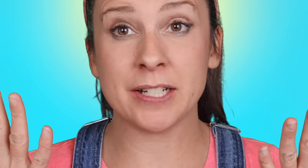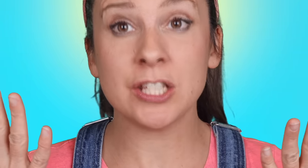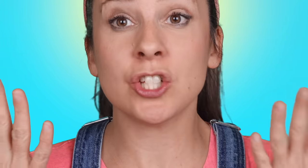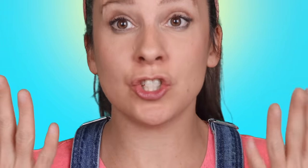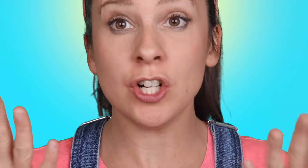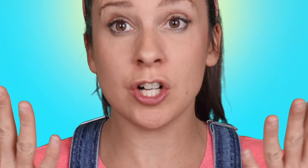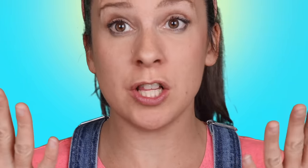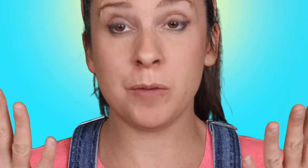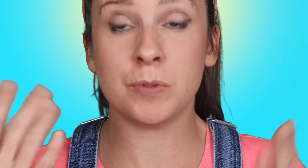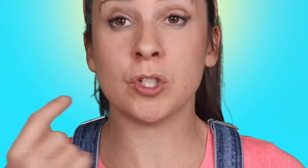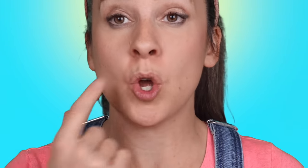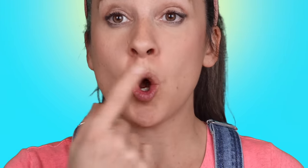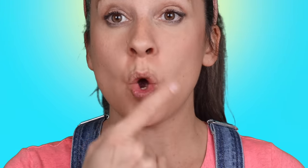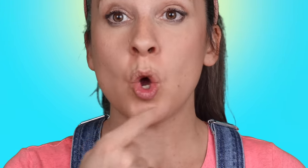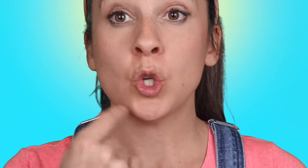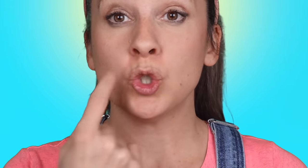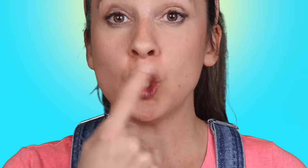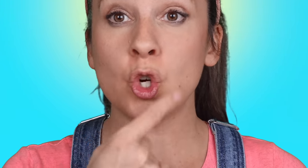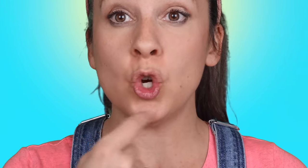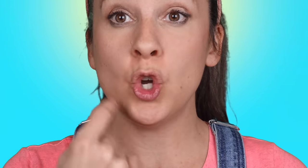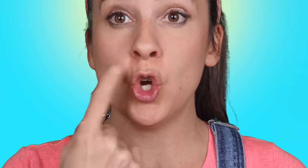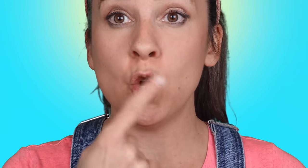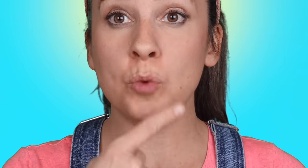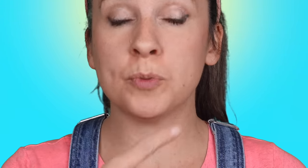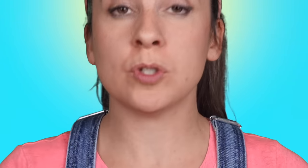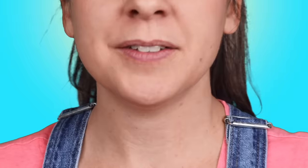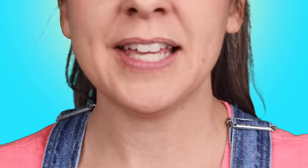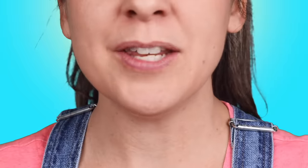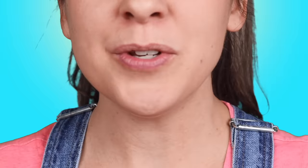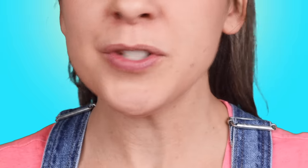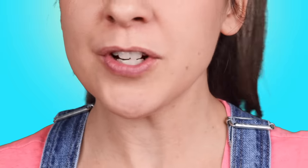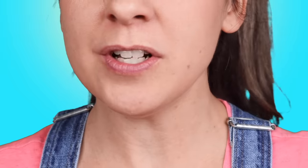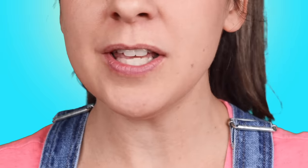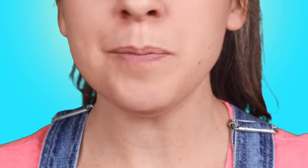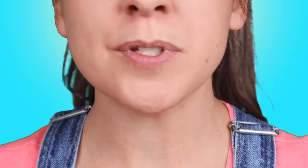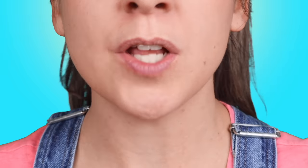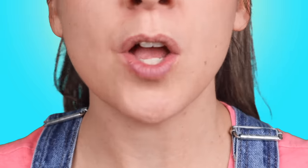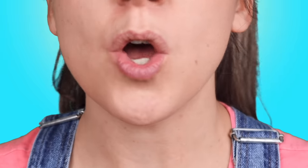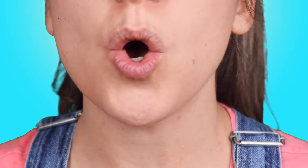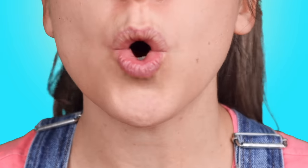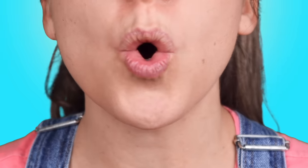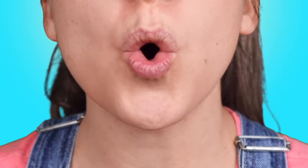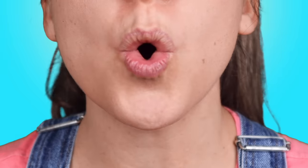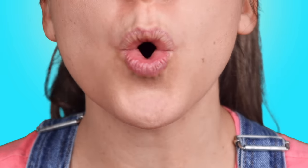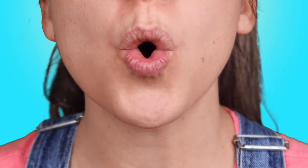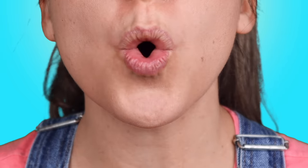Let's practice circle lips. Circle lips. Can you do circle lips?